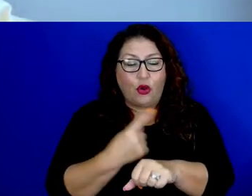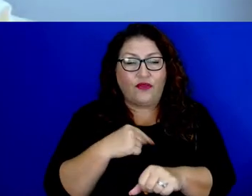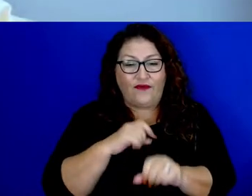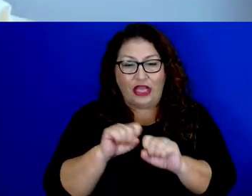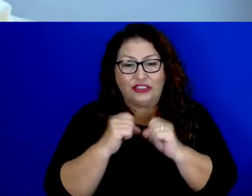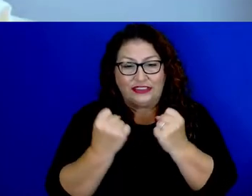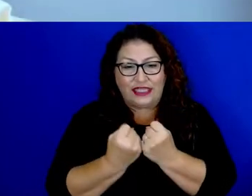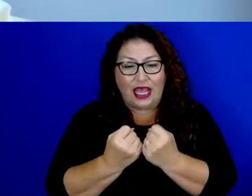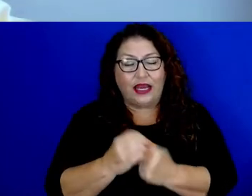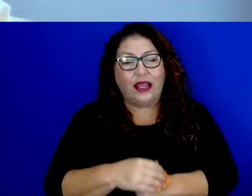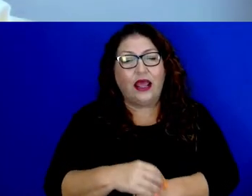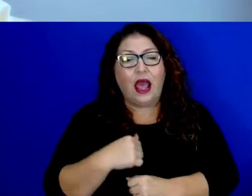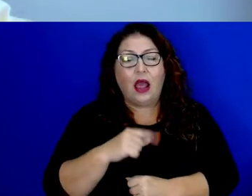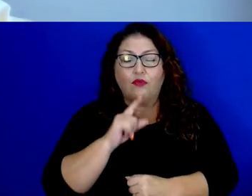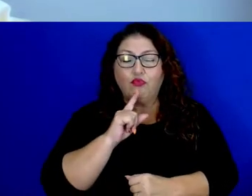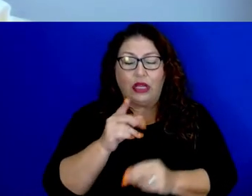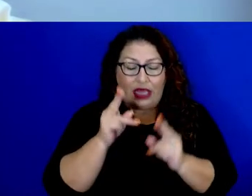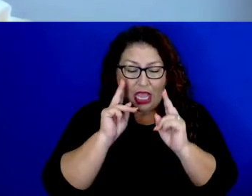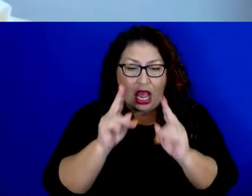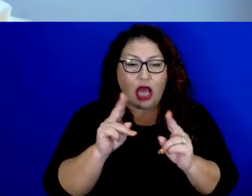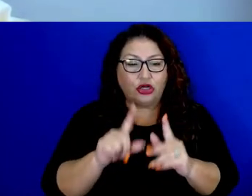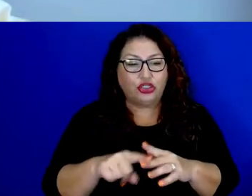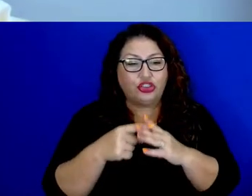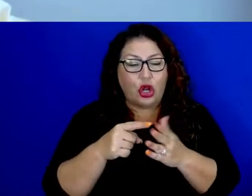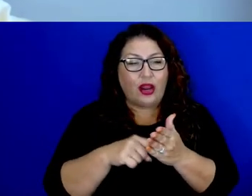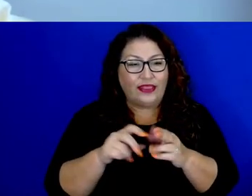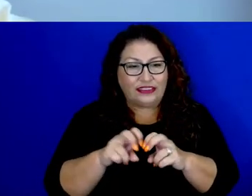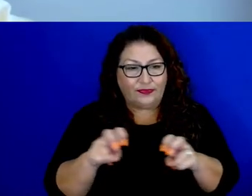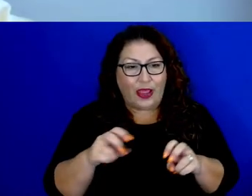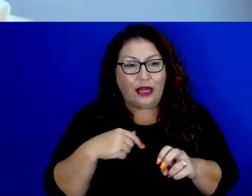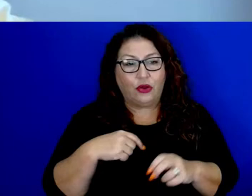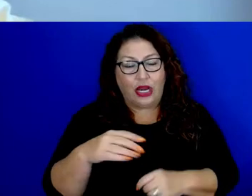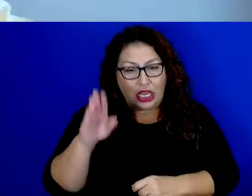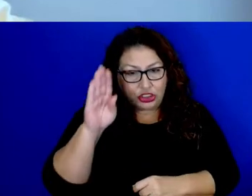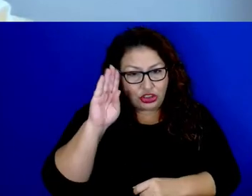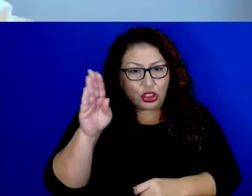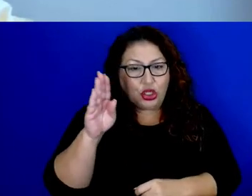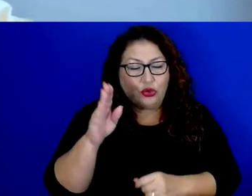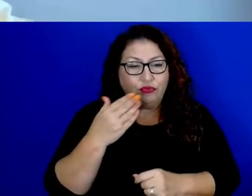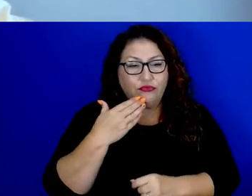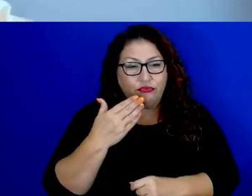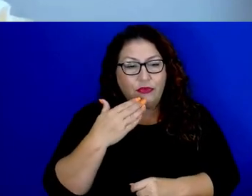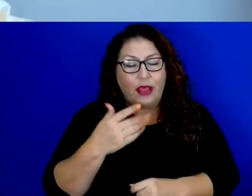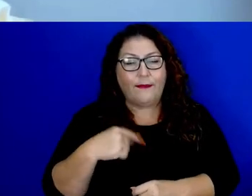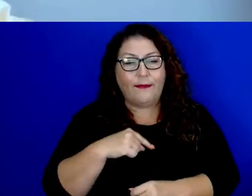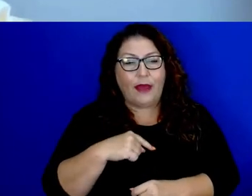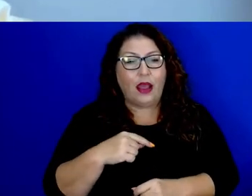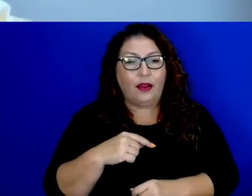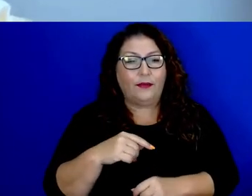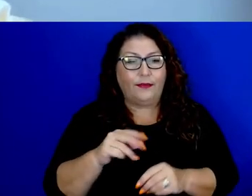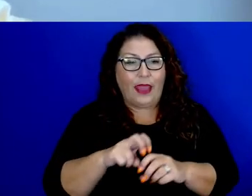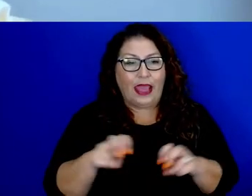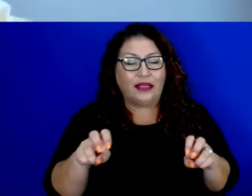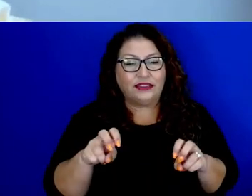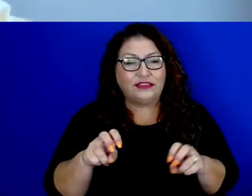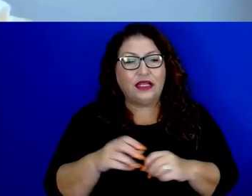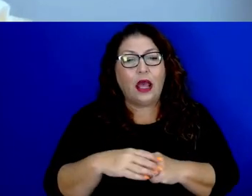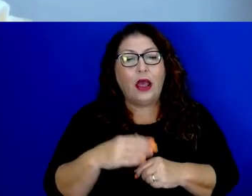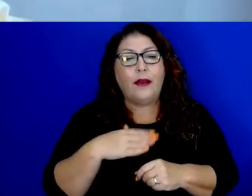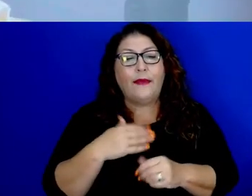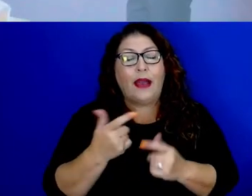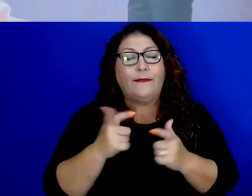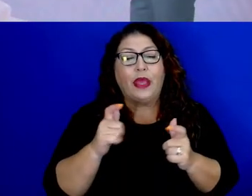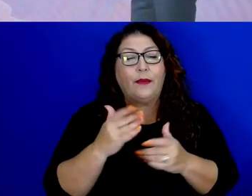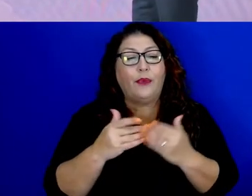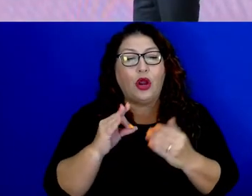to open this panel, and I salute my co-panelists. My major part of my activity in the European Parliament so